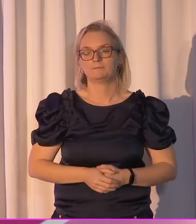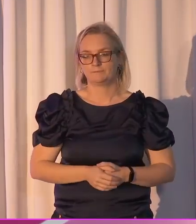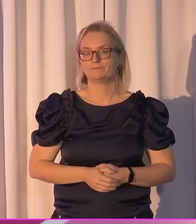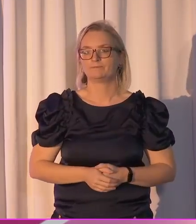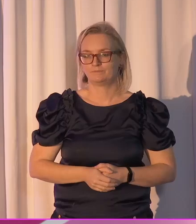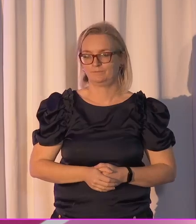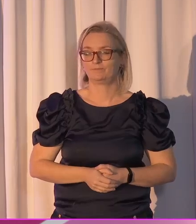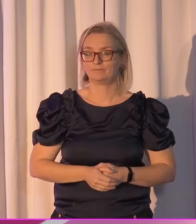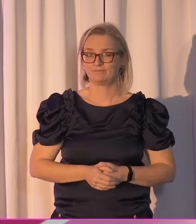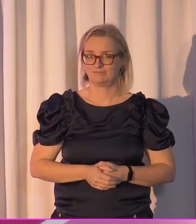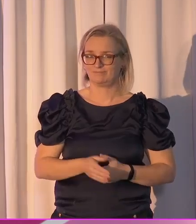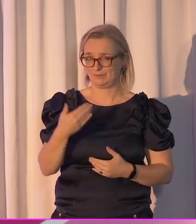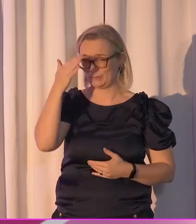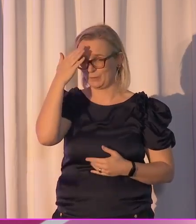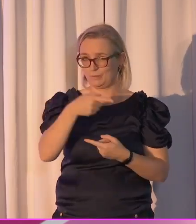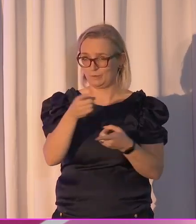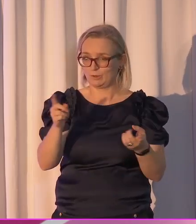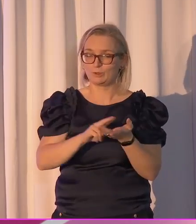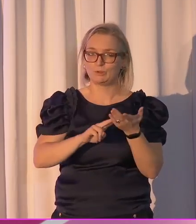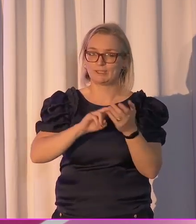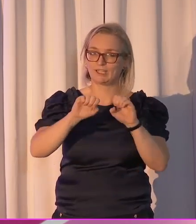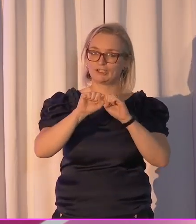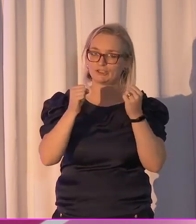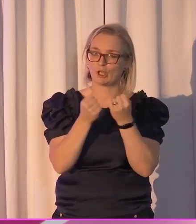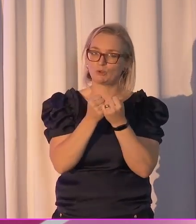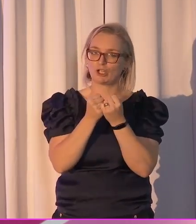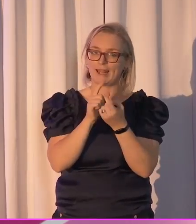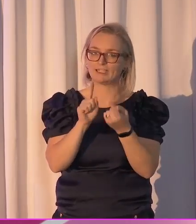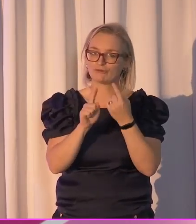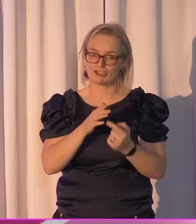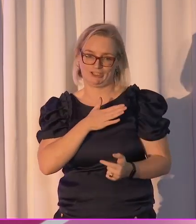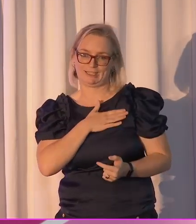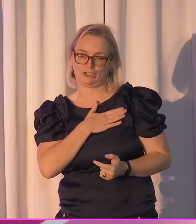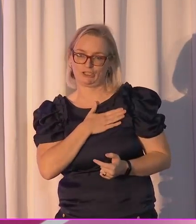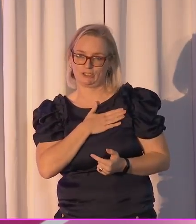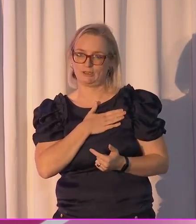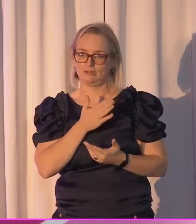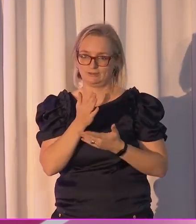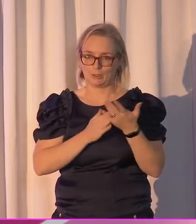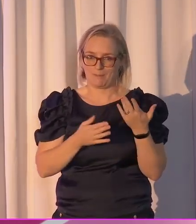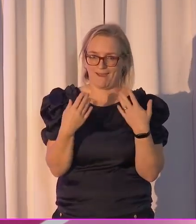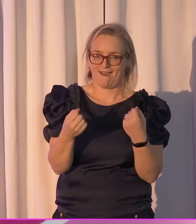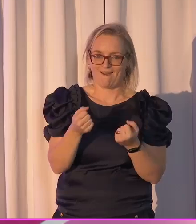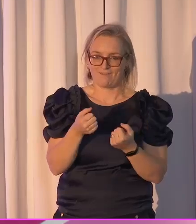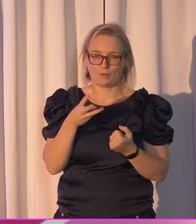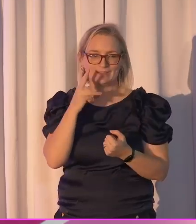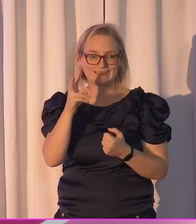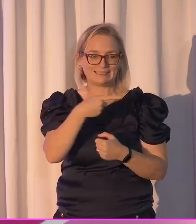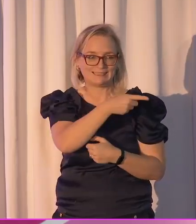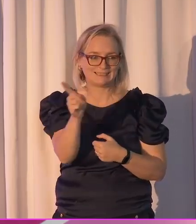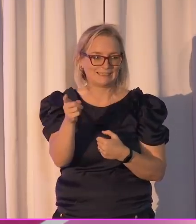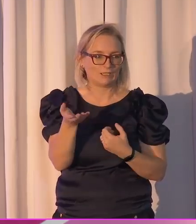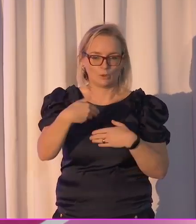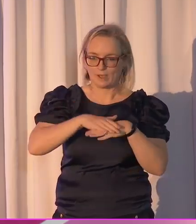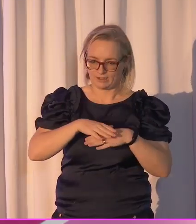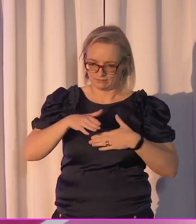the room know, today we're using social interaction stickers, and most people have put these on their name badges. So